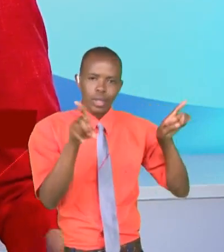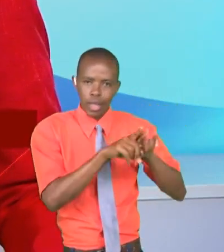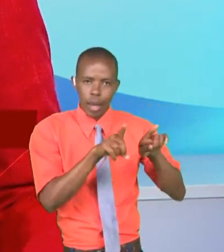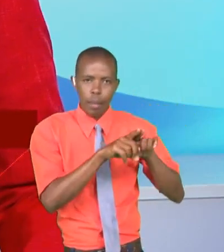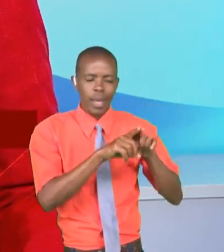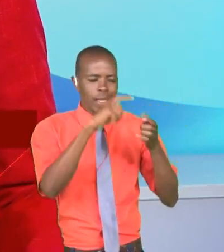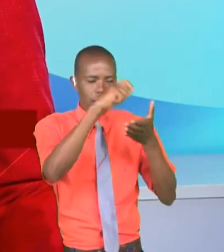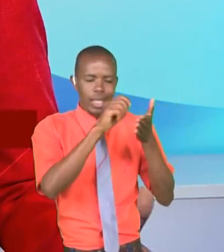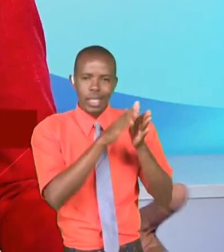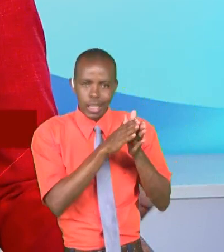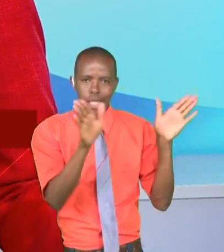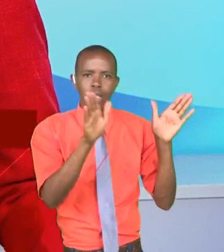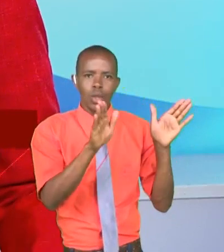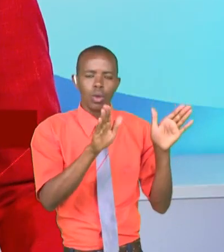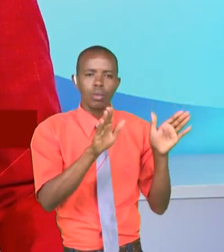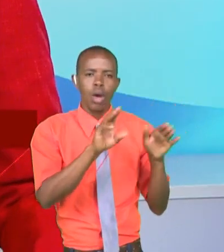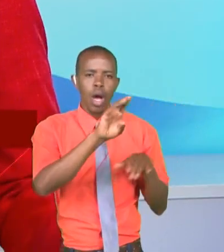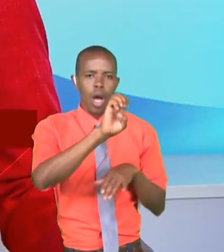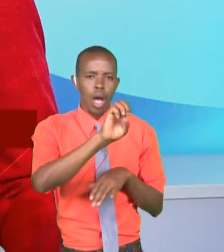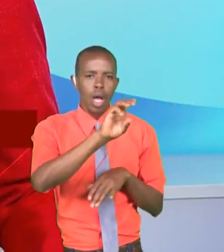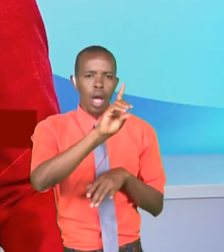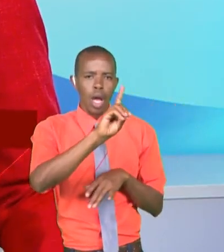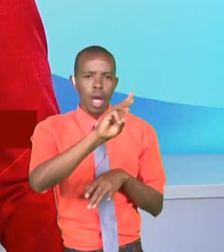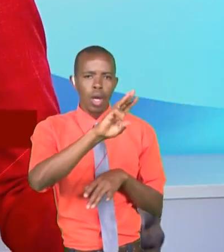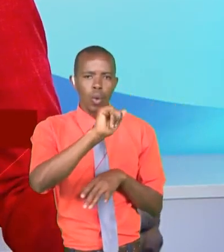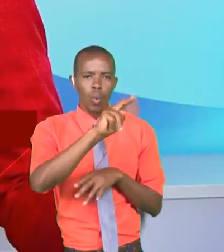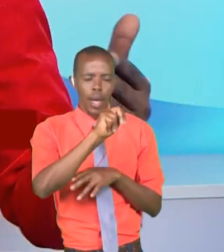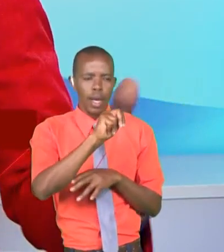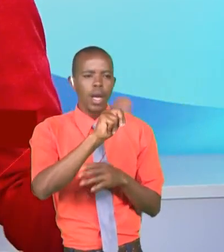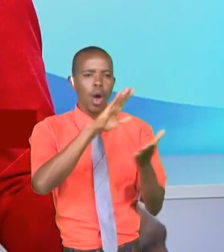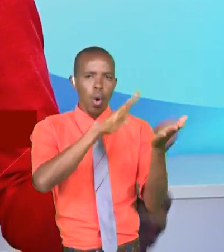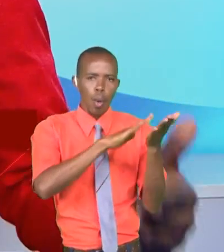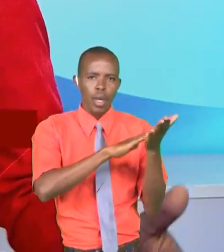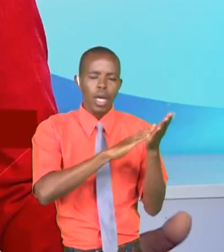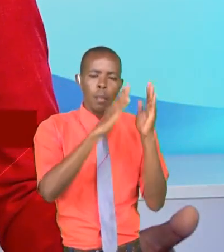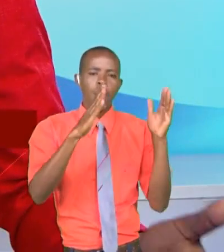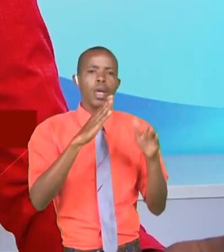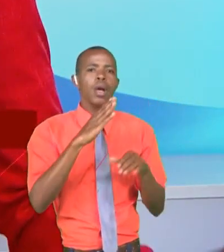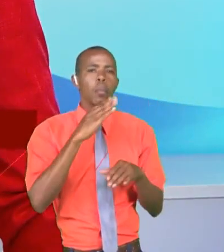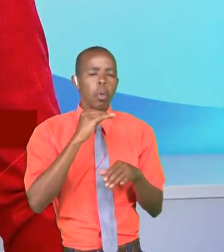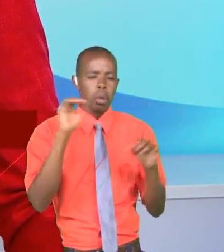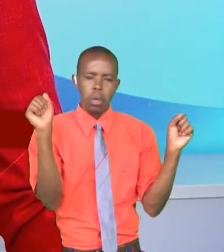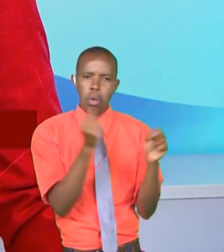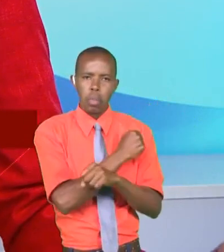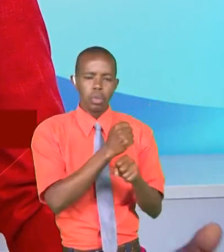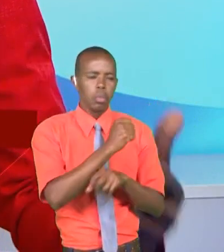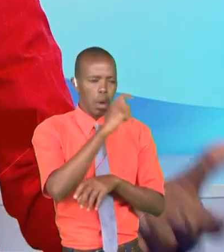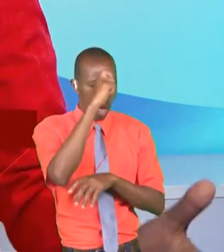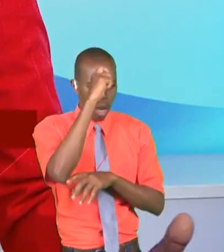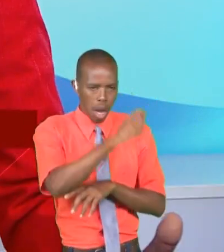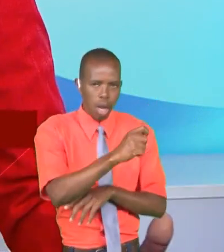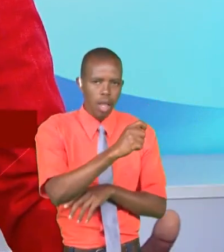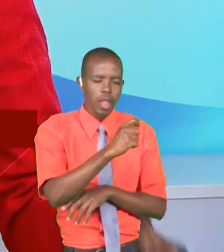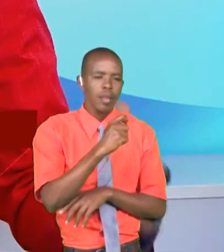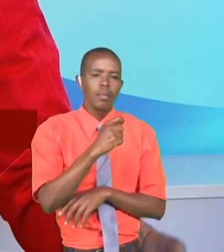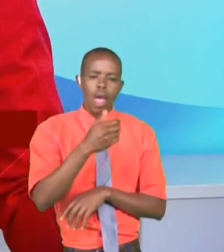the Secretary General, Edwin Sifuna, made that comment that the big boy cannot bow down to accommodate short people. That is what he